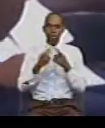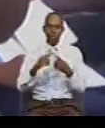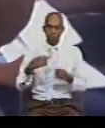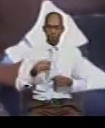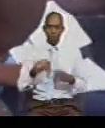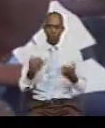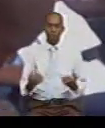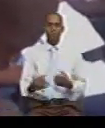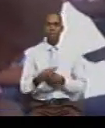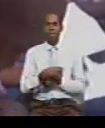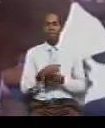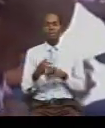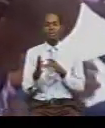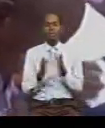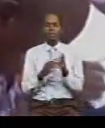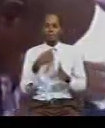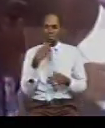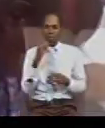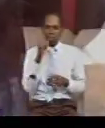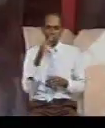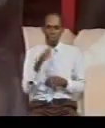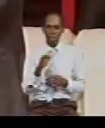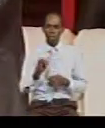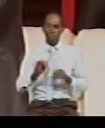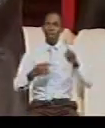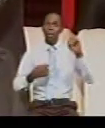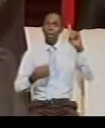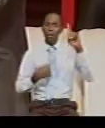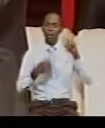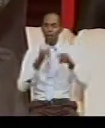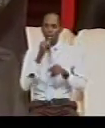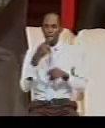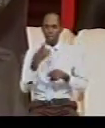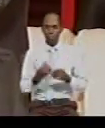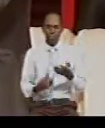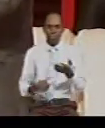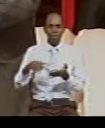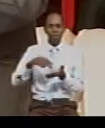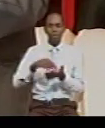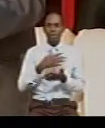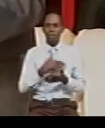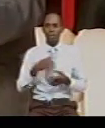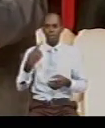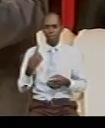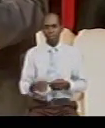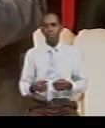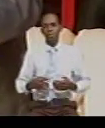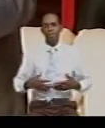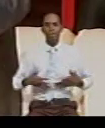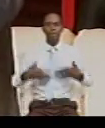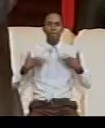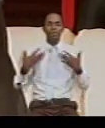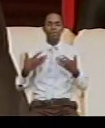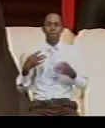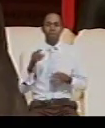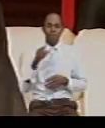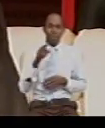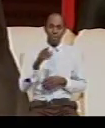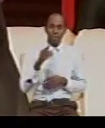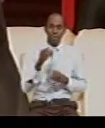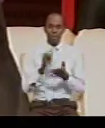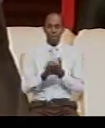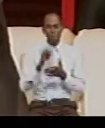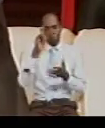and Jesus said unto her, I am the resurrection and the life. He that believeth in